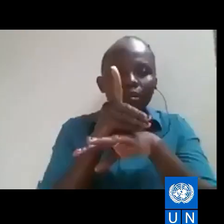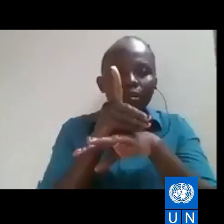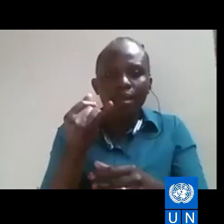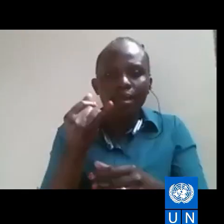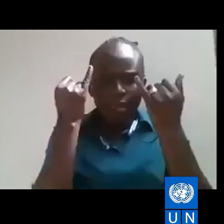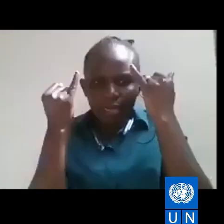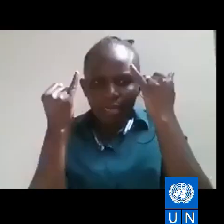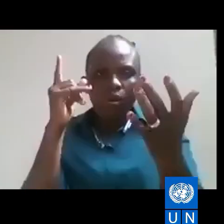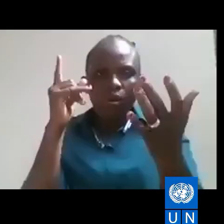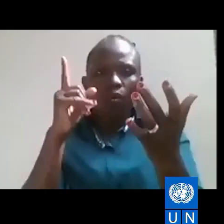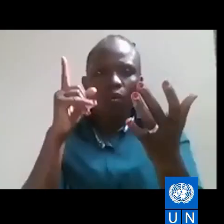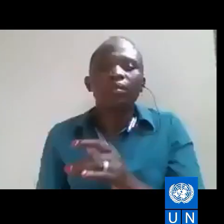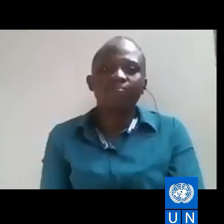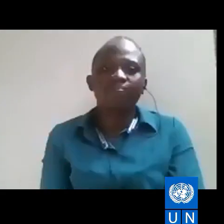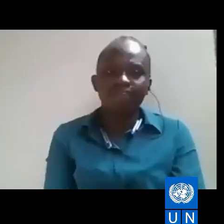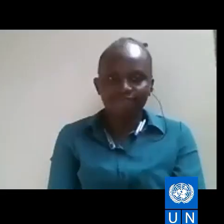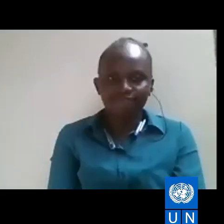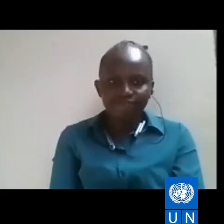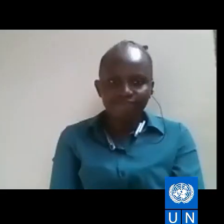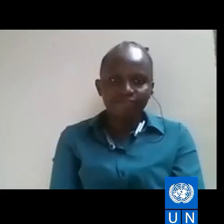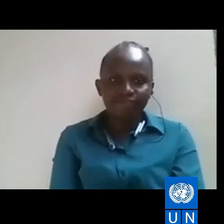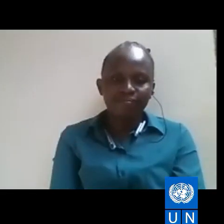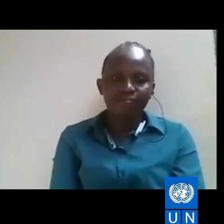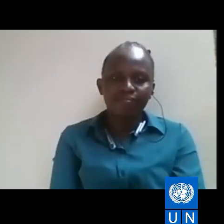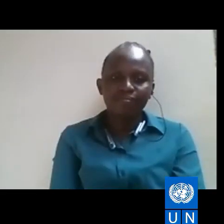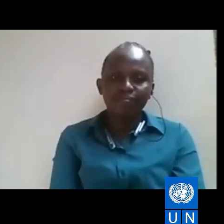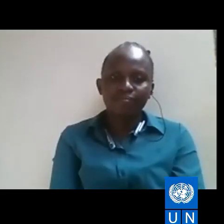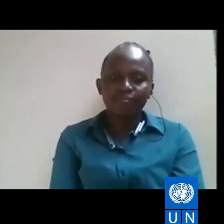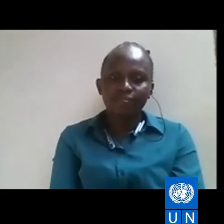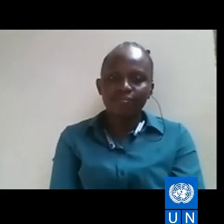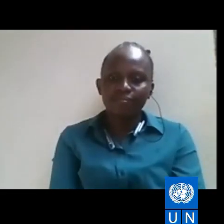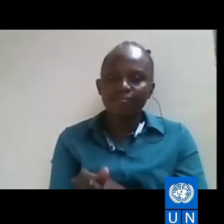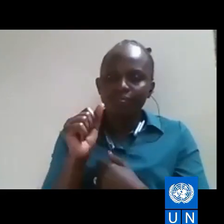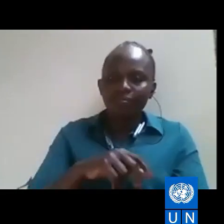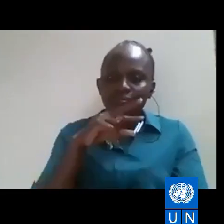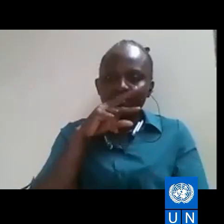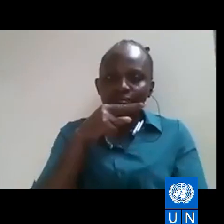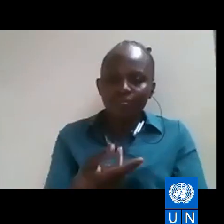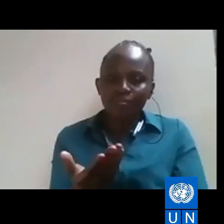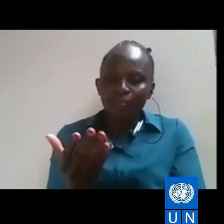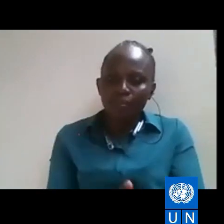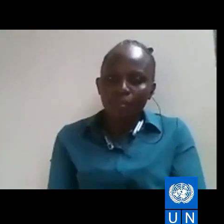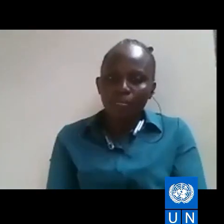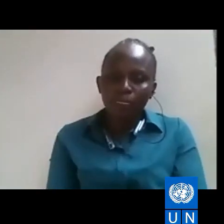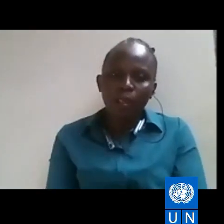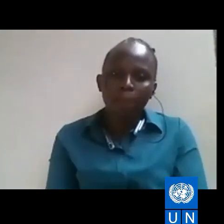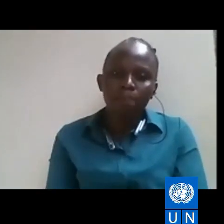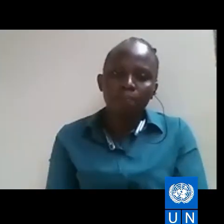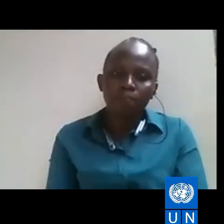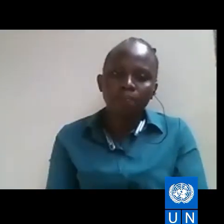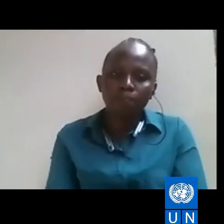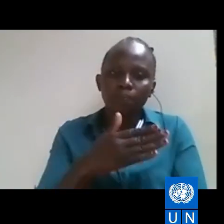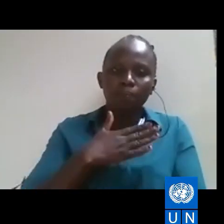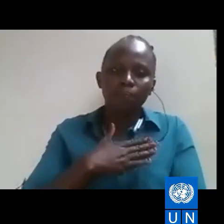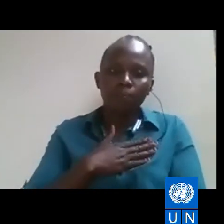to send them. Can I answer that? Of course you can. Go ahead. So for me, I usually tell people, I think